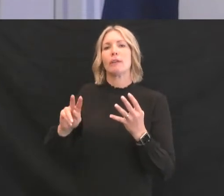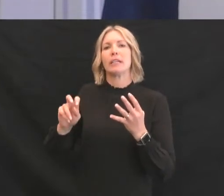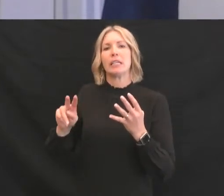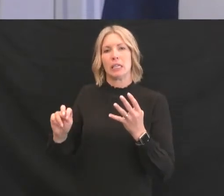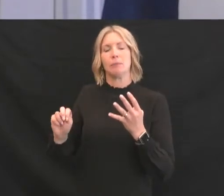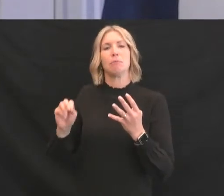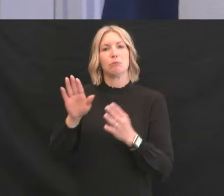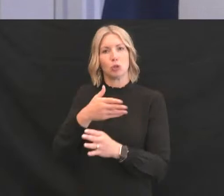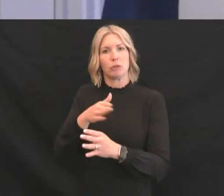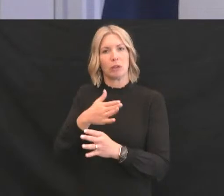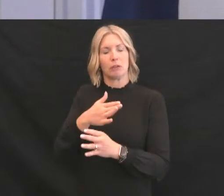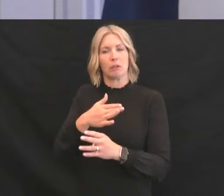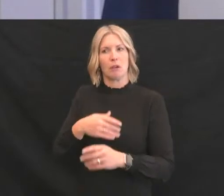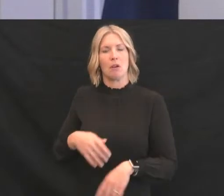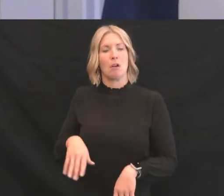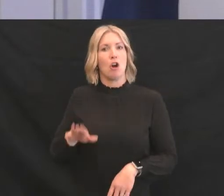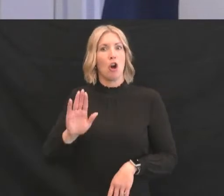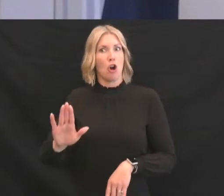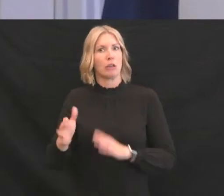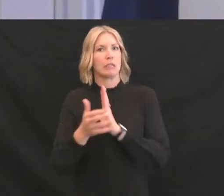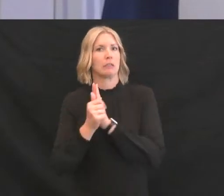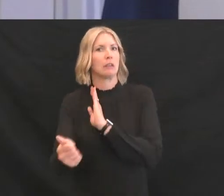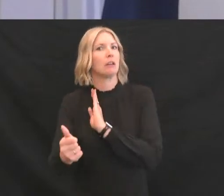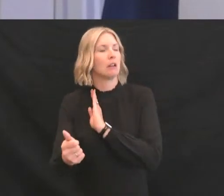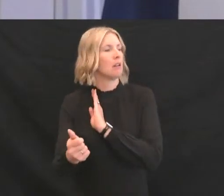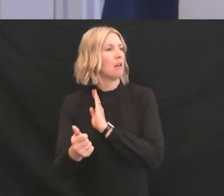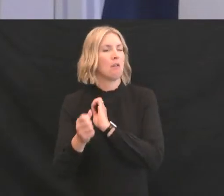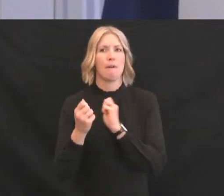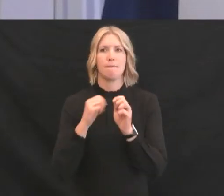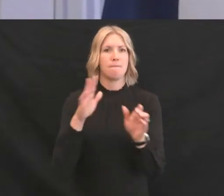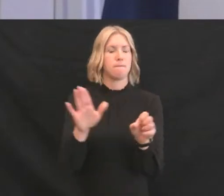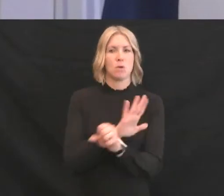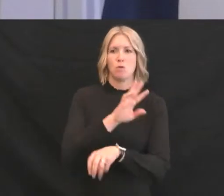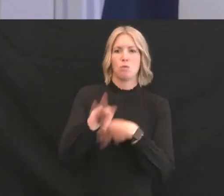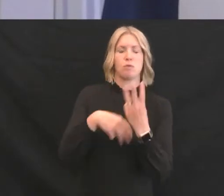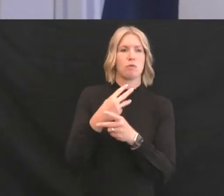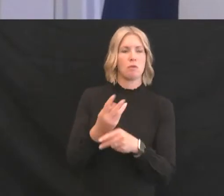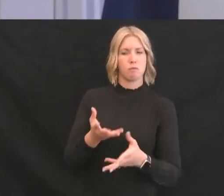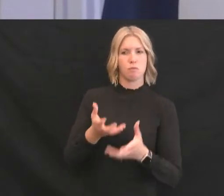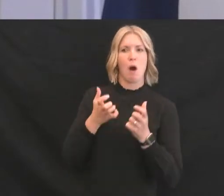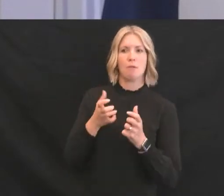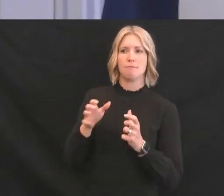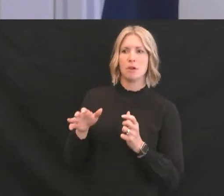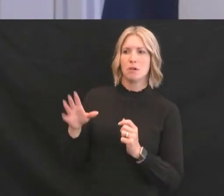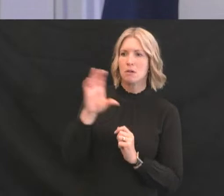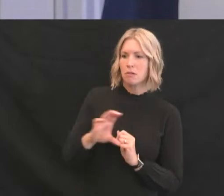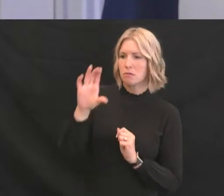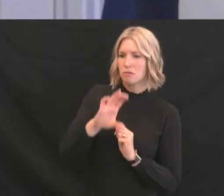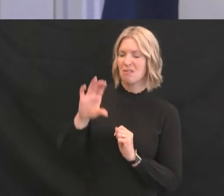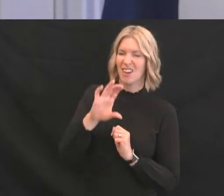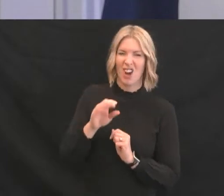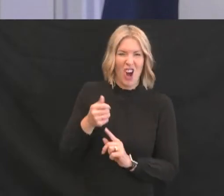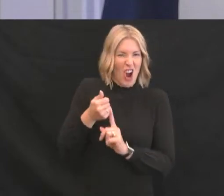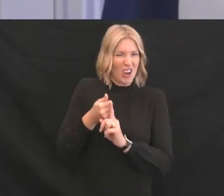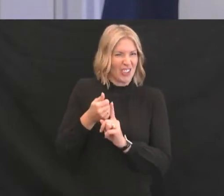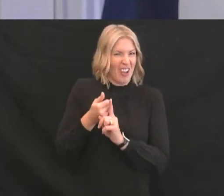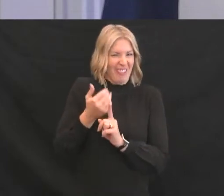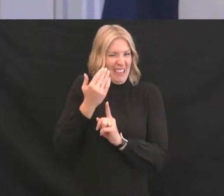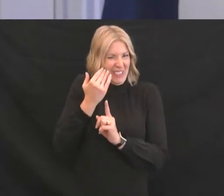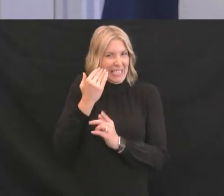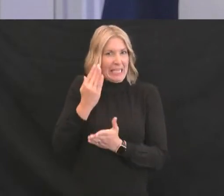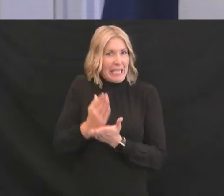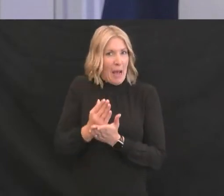instructor. People traveled considerable distances to study with her until she stopped teaching 1 year ago at the age of